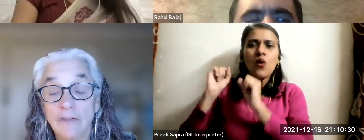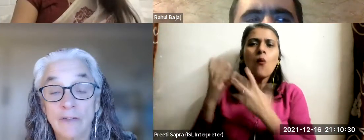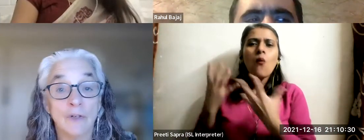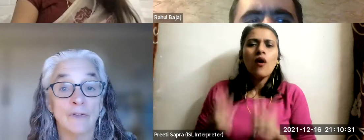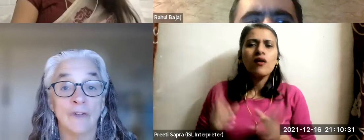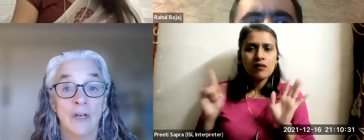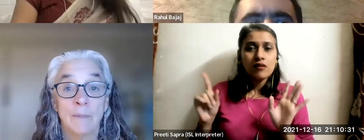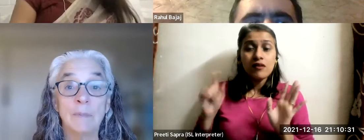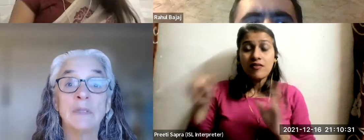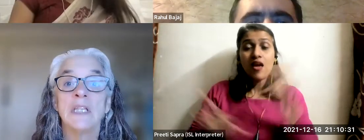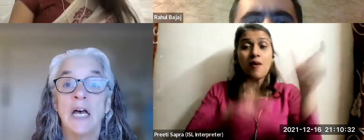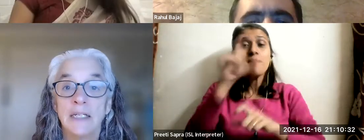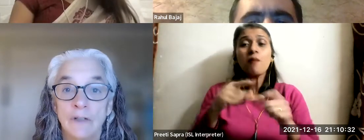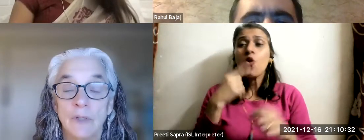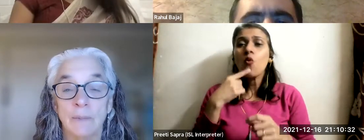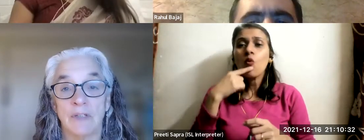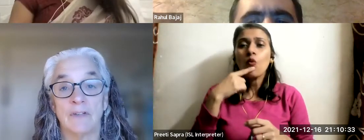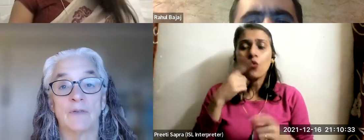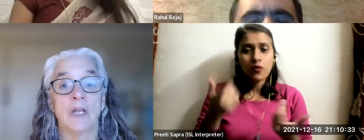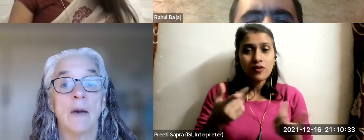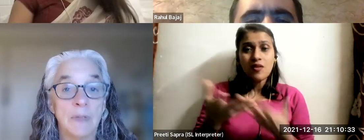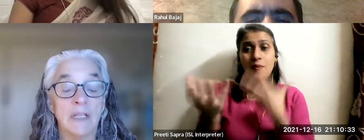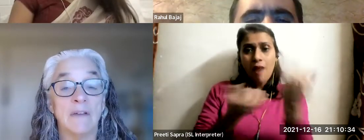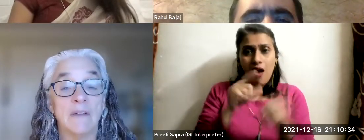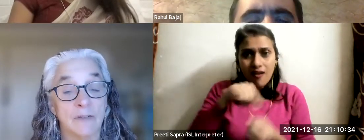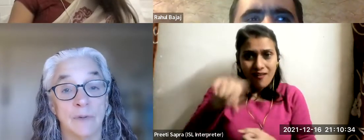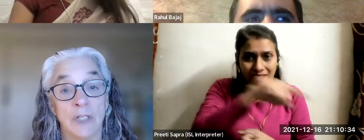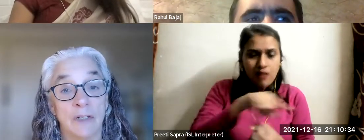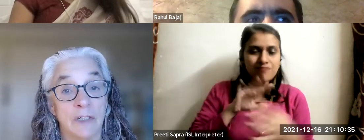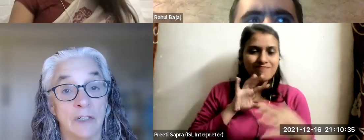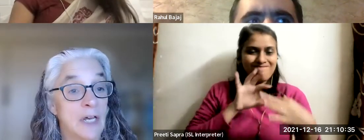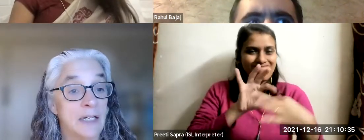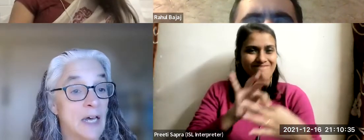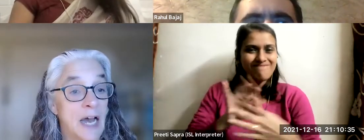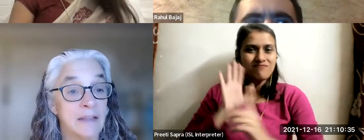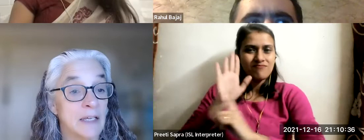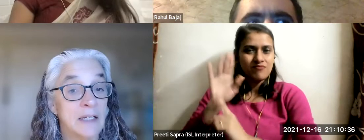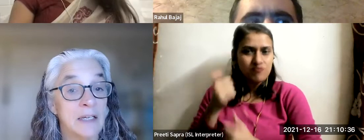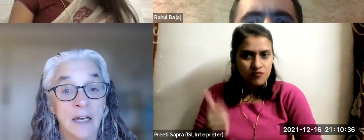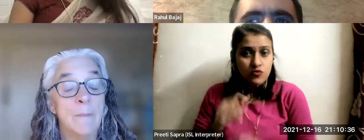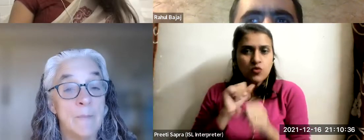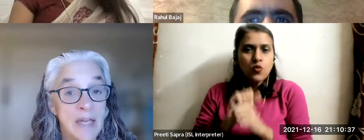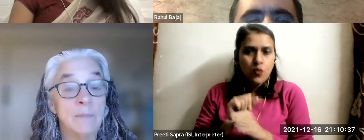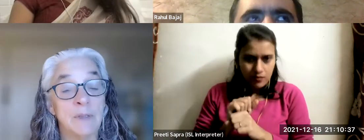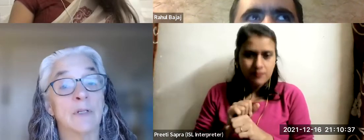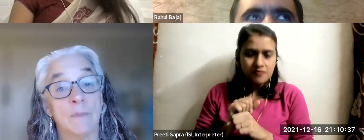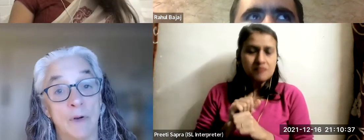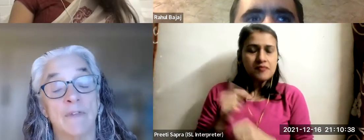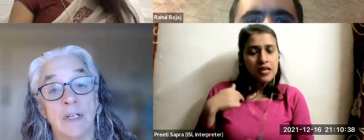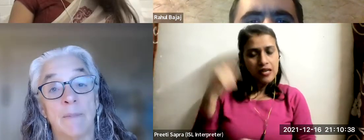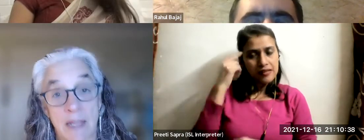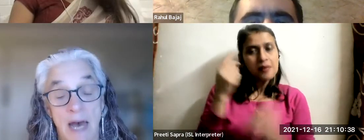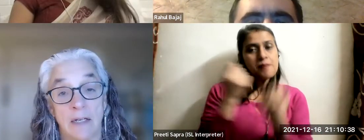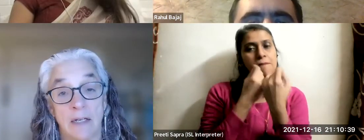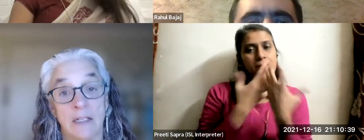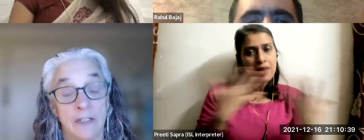their customers. People like doing business with a company they feel is doing good. And I think many people are